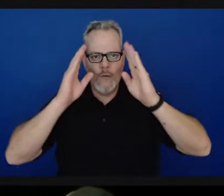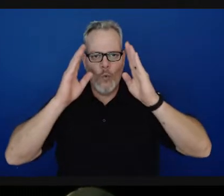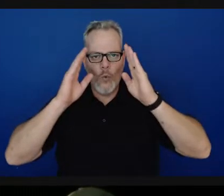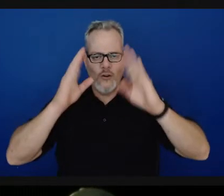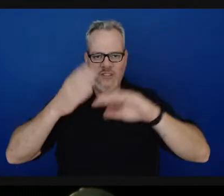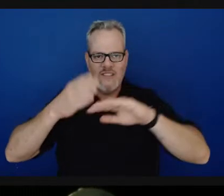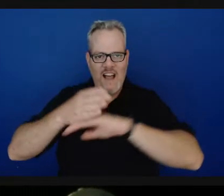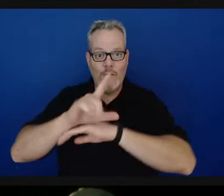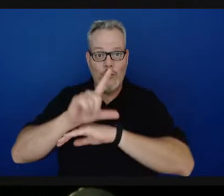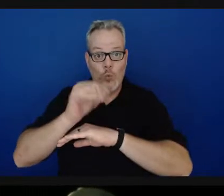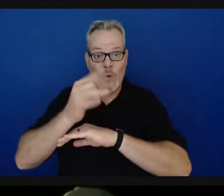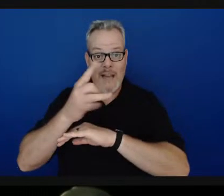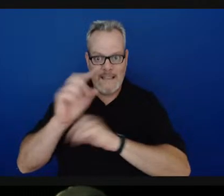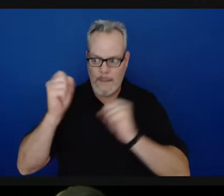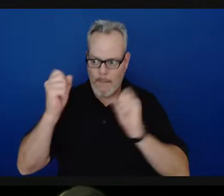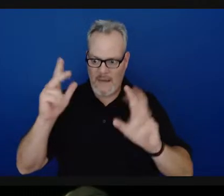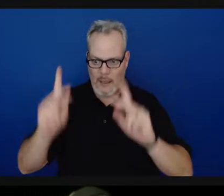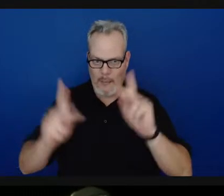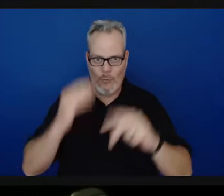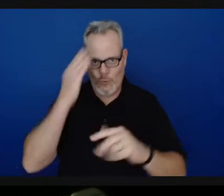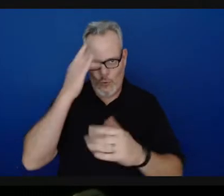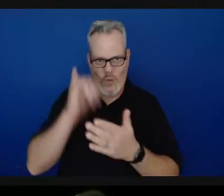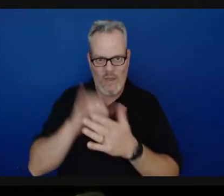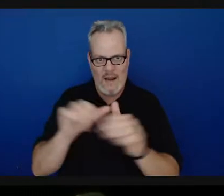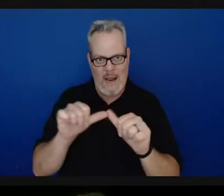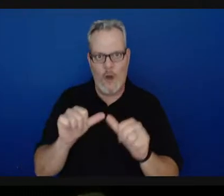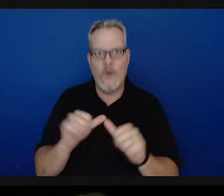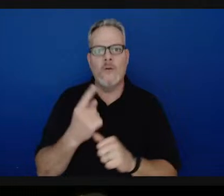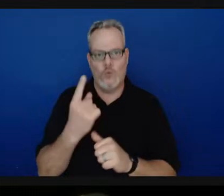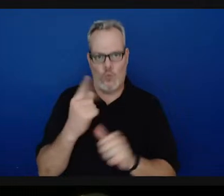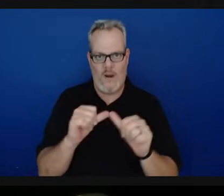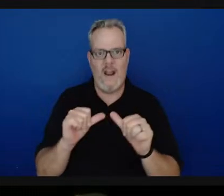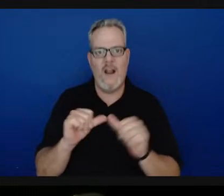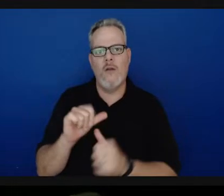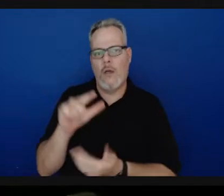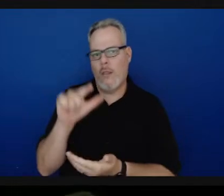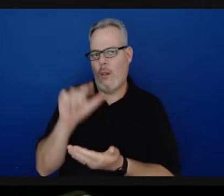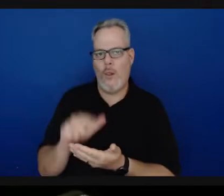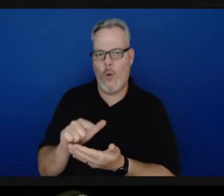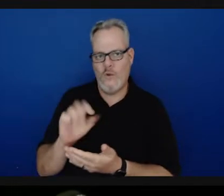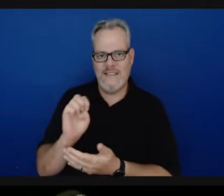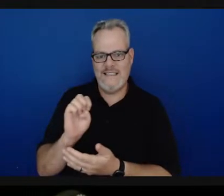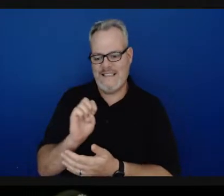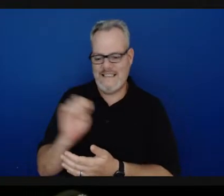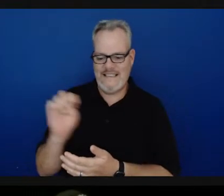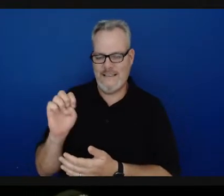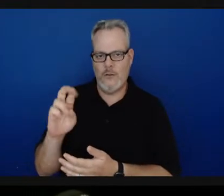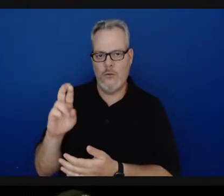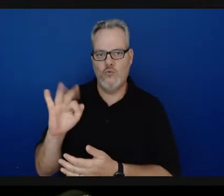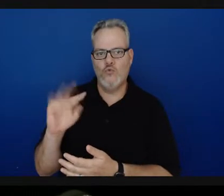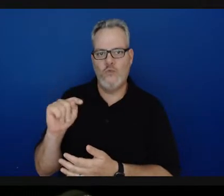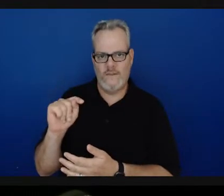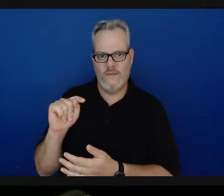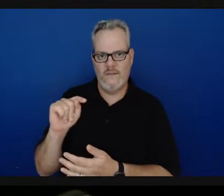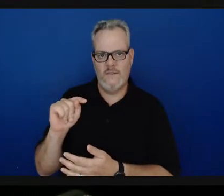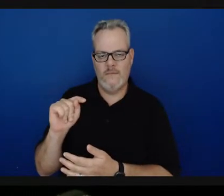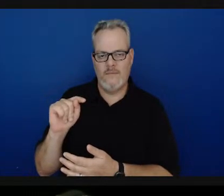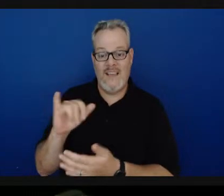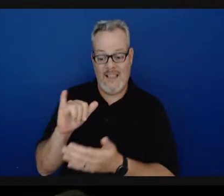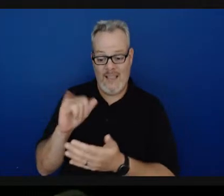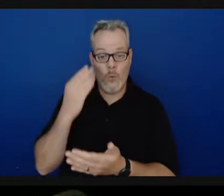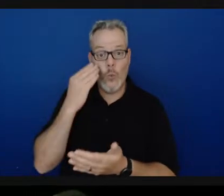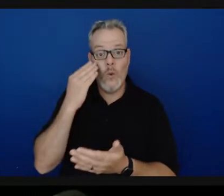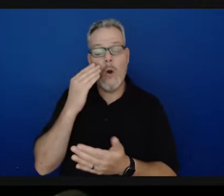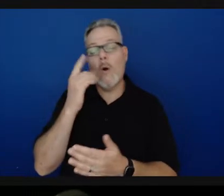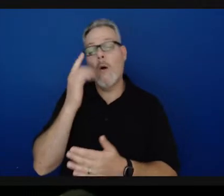knows that the Lower East Rift is one of those areas, and so we know someday there will be impact there again, and that's why we are